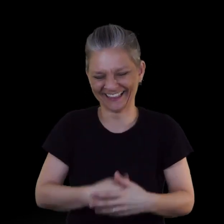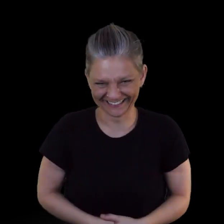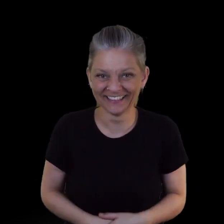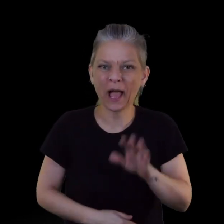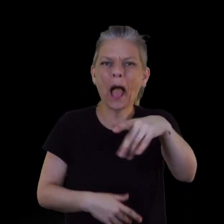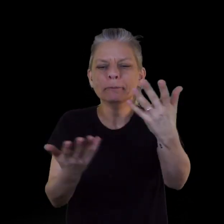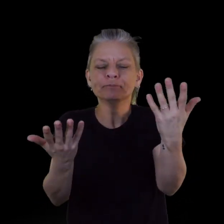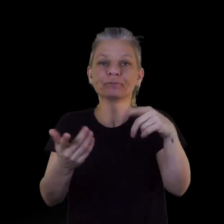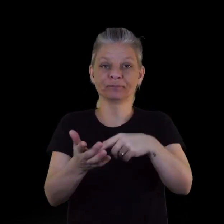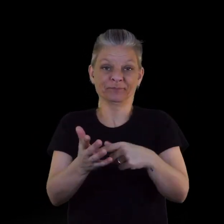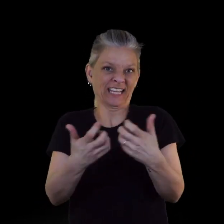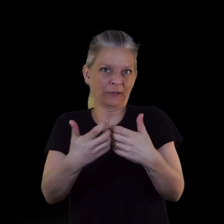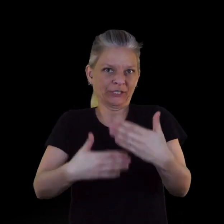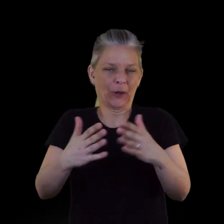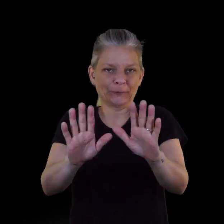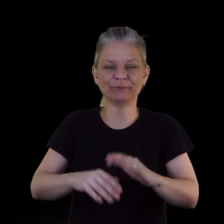So here it goes.